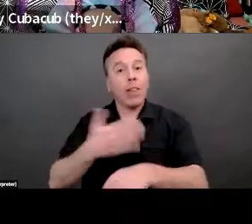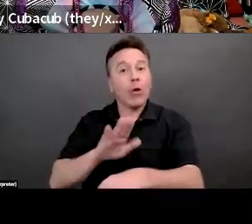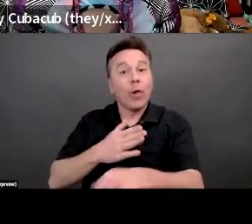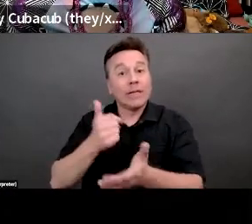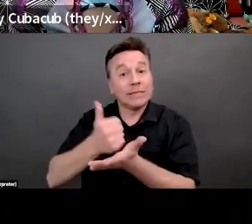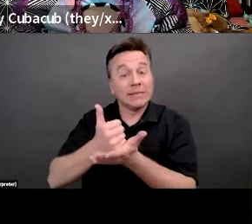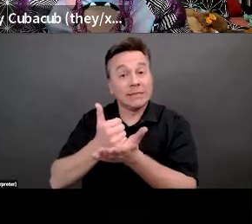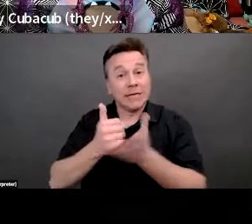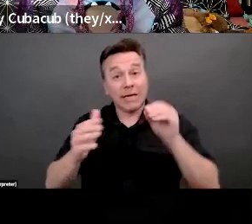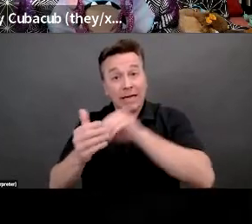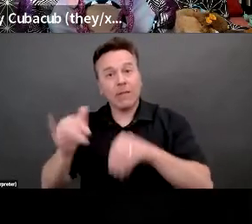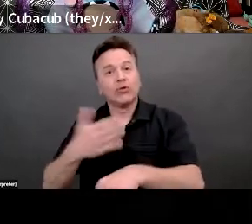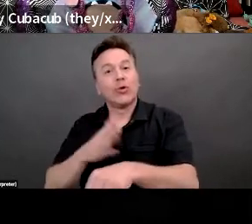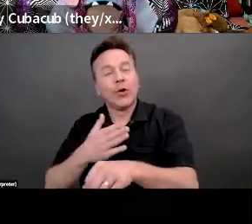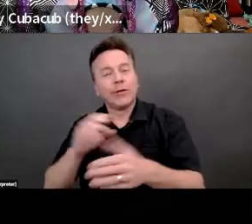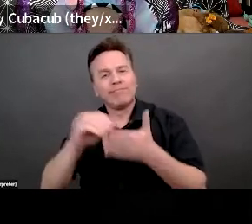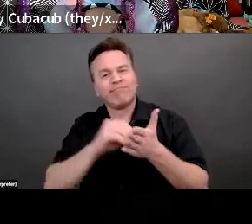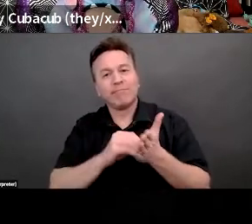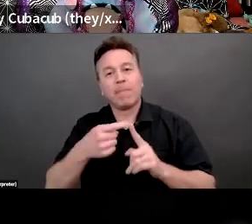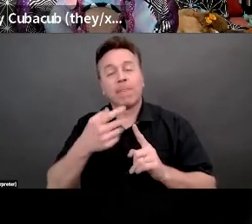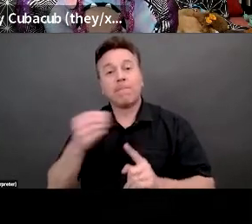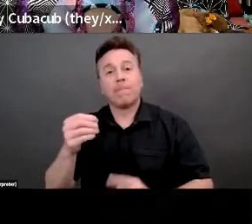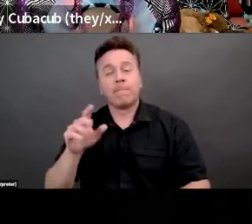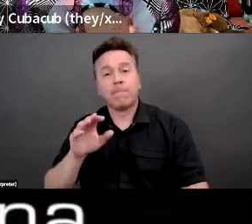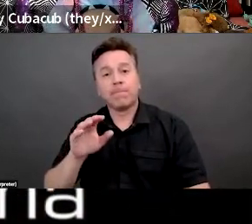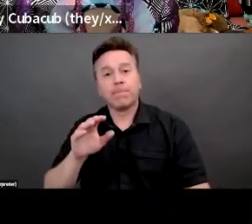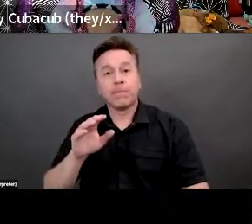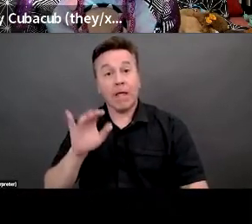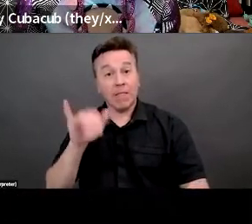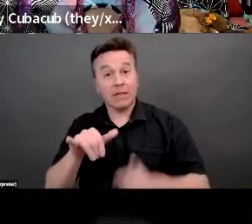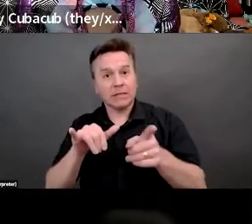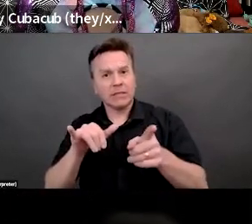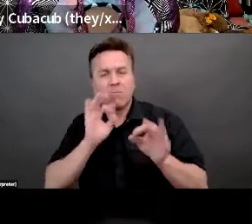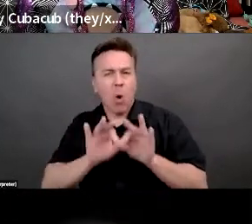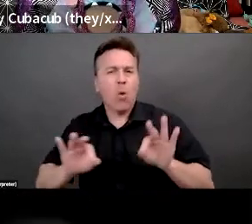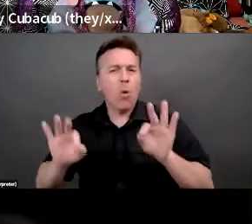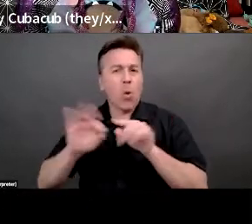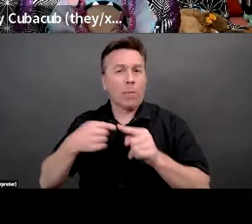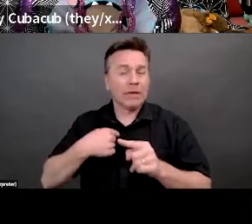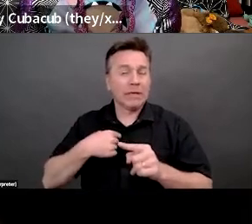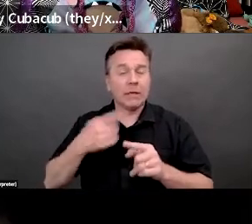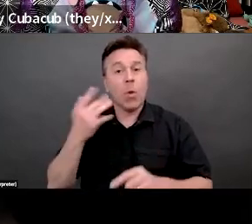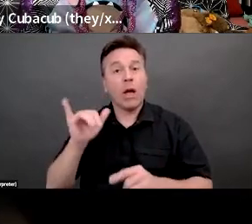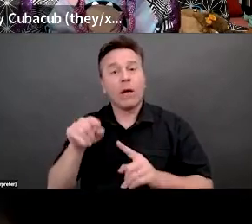assistants in these songs. And this was super important to me because of